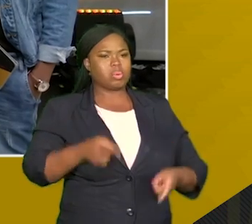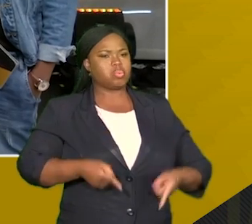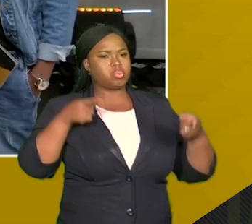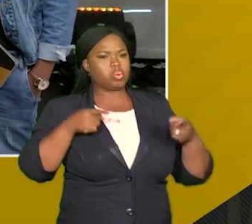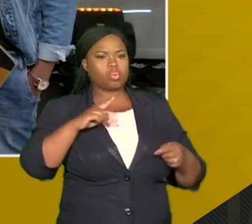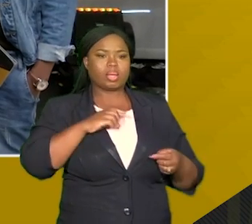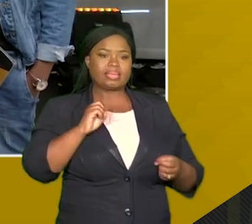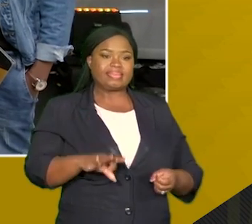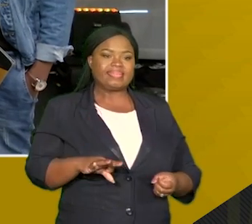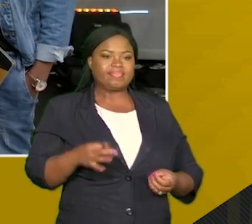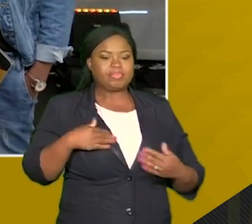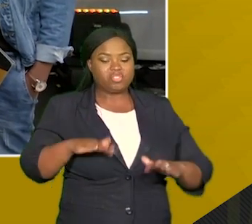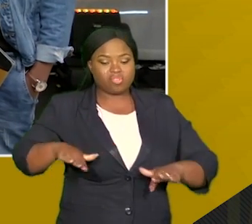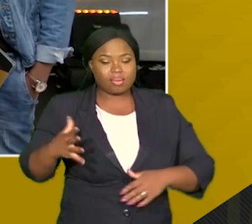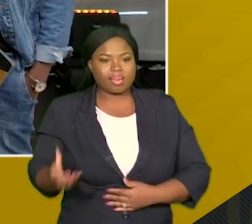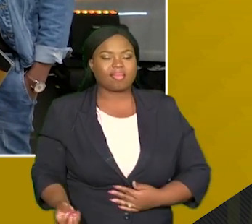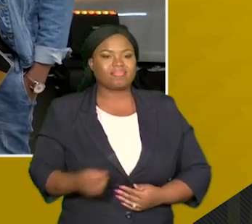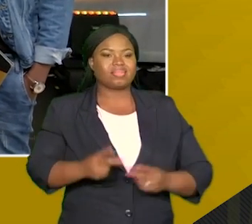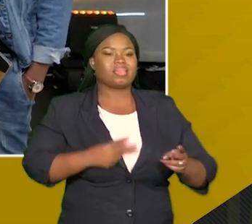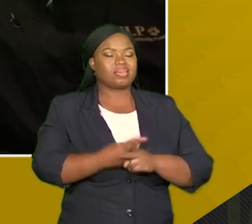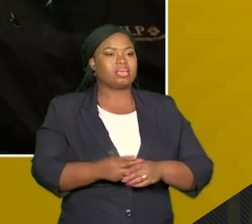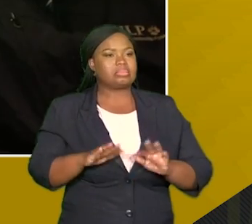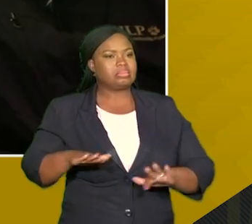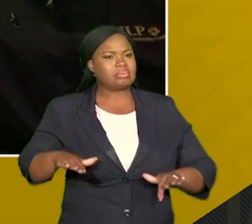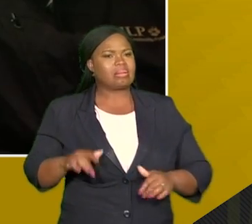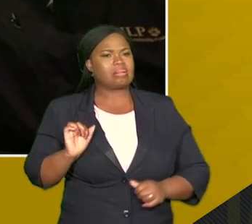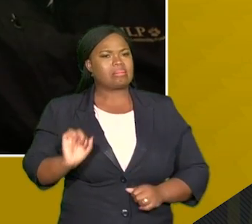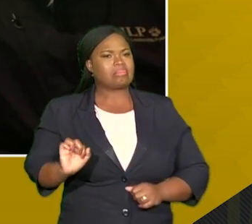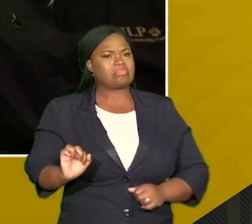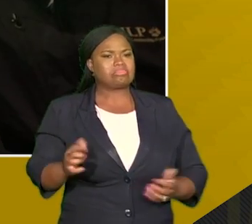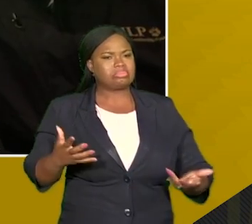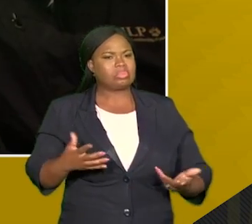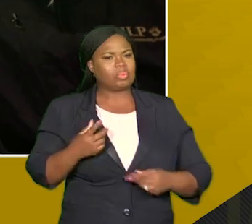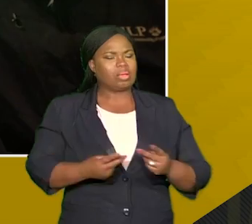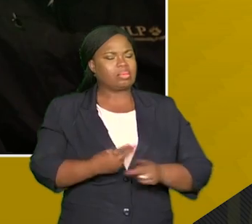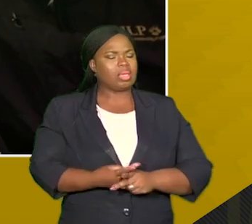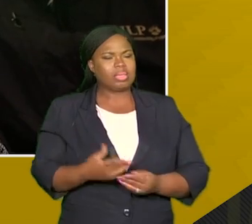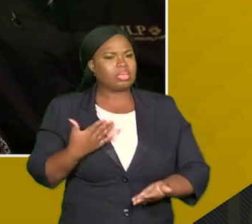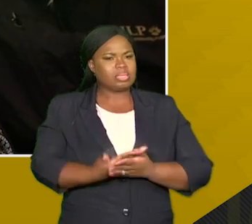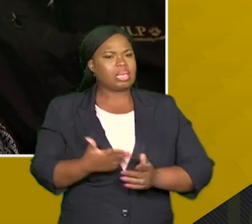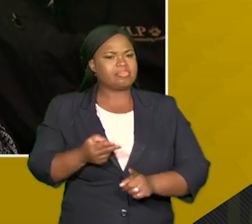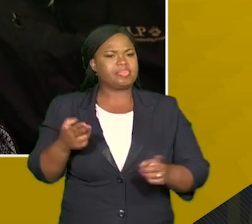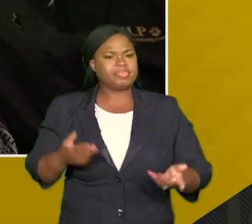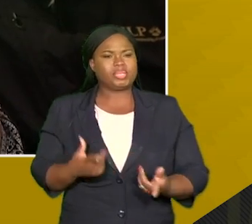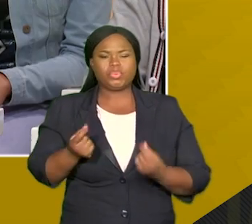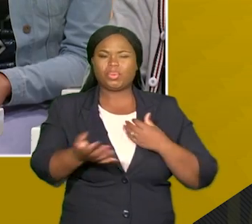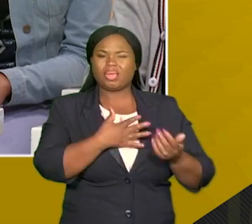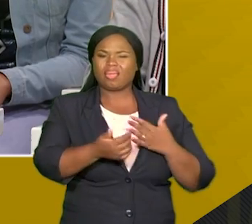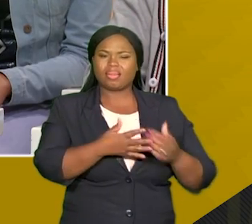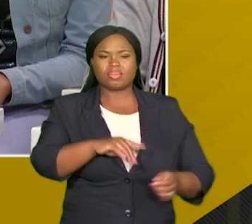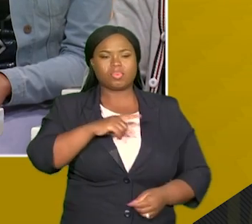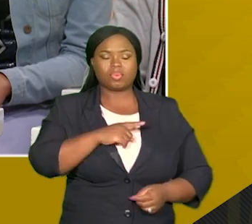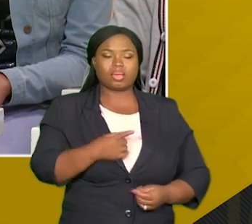Asithi mhlawumbe ngithole nginabantwana. Even nala bantwana angithole nabo, ngibeka impilo yabo engcupheni ukuthi angangibulala. Bangenza noma yini. It seems like izinto